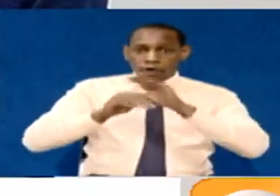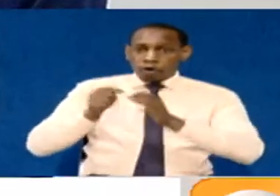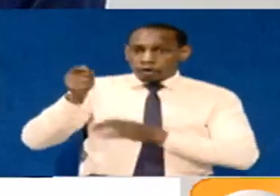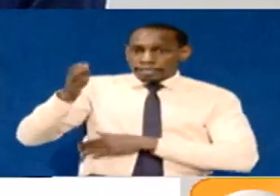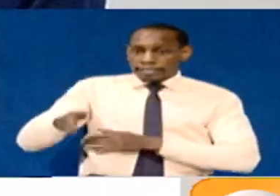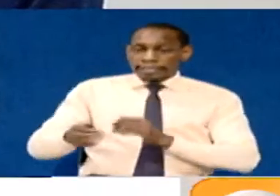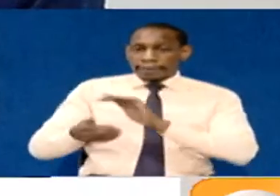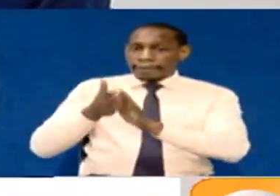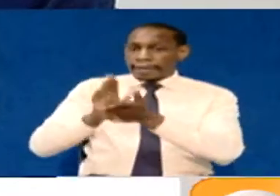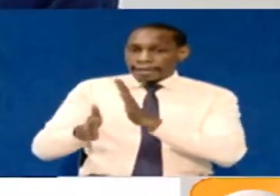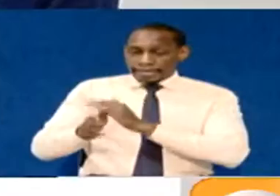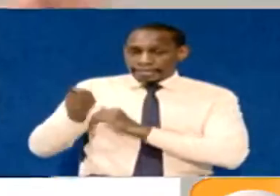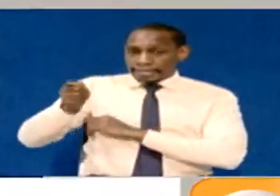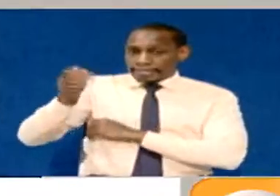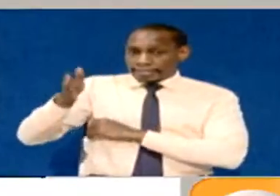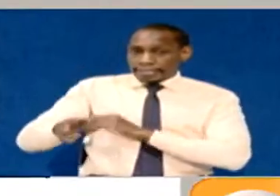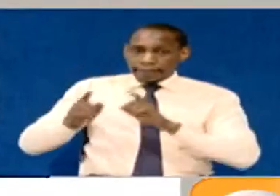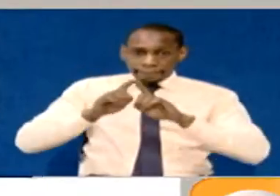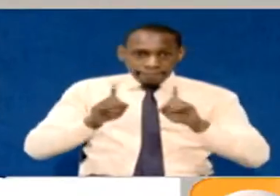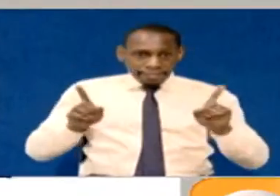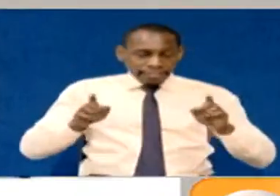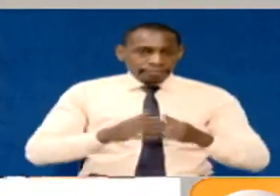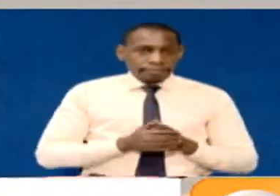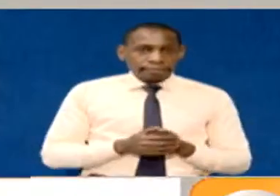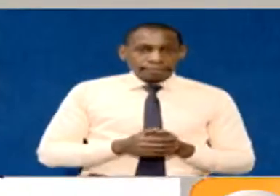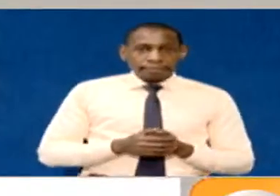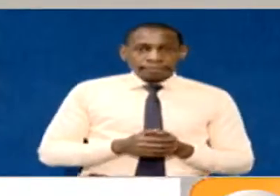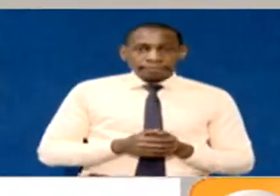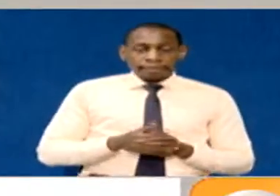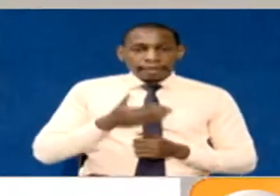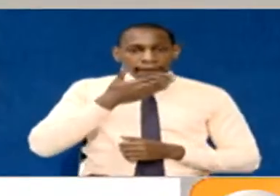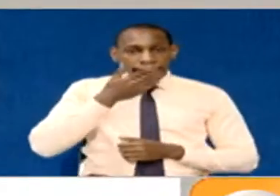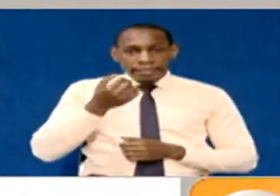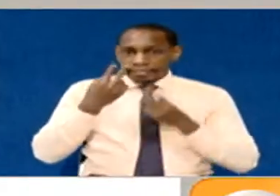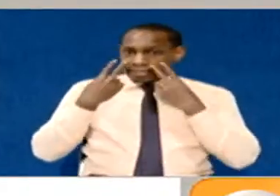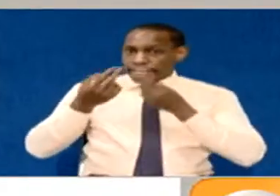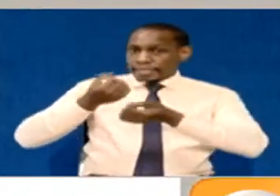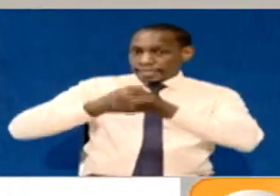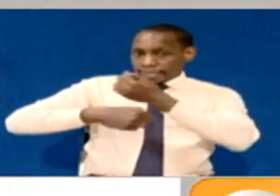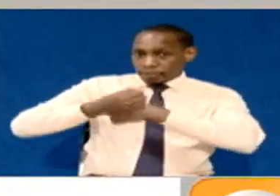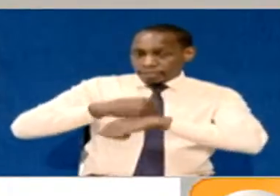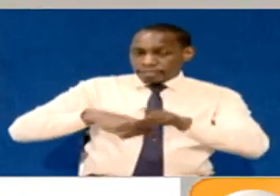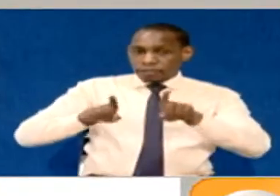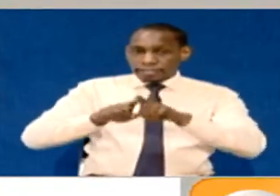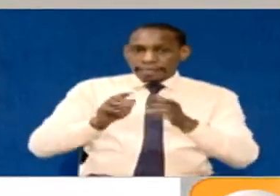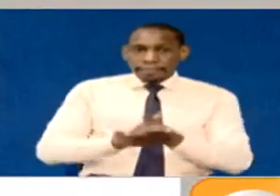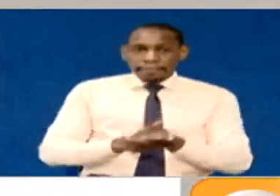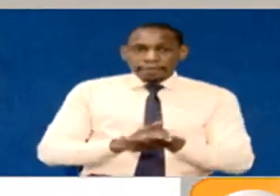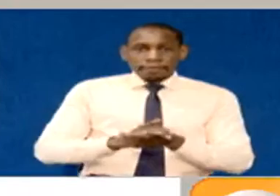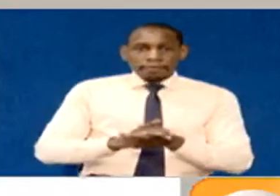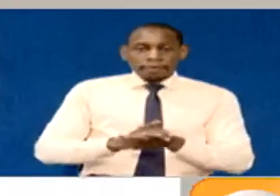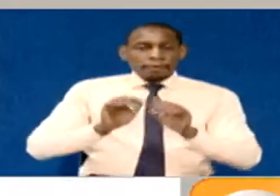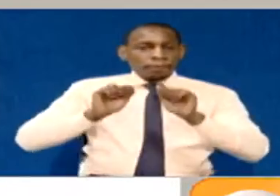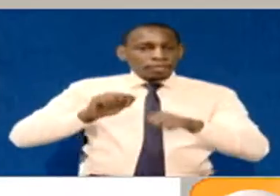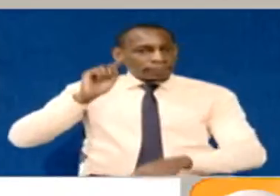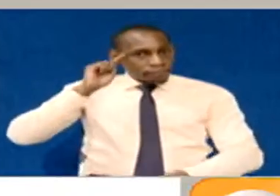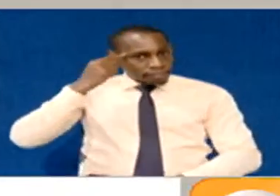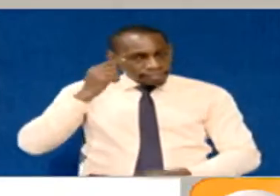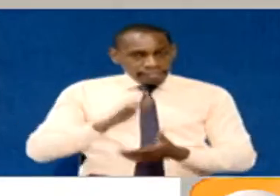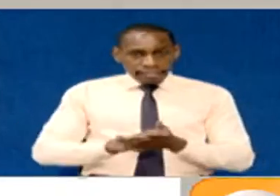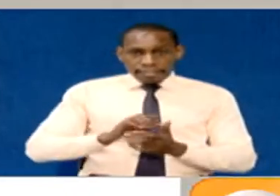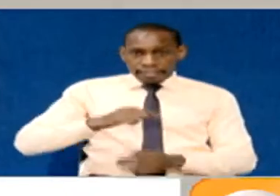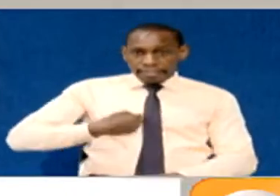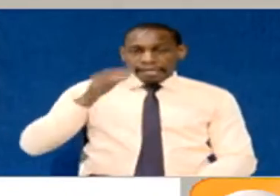Maraga said all or none. All or none. But at least you could see some movement in that direction, which I would think, in my own